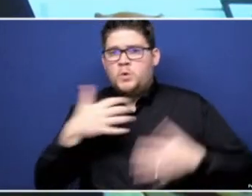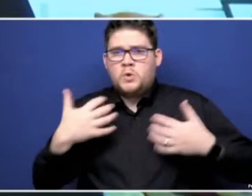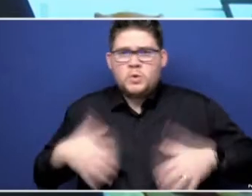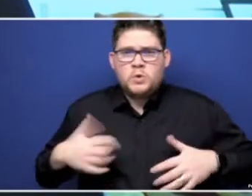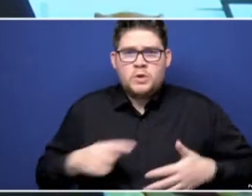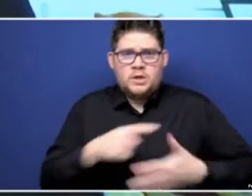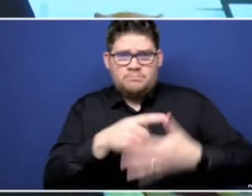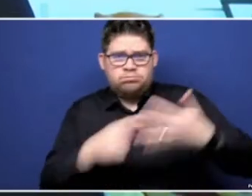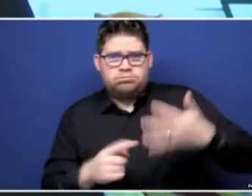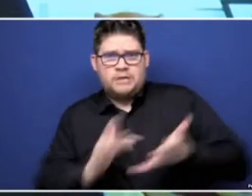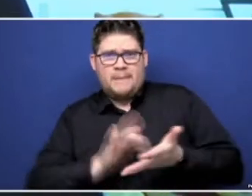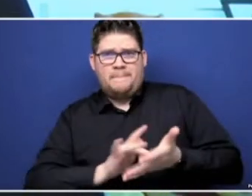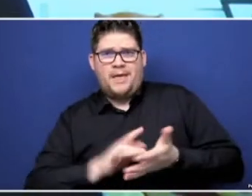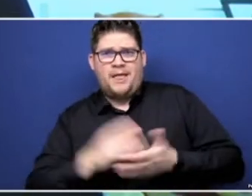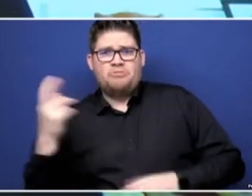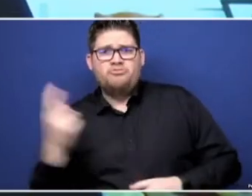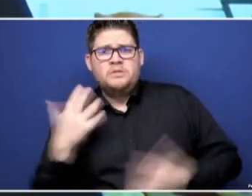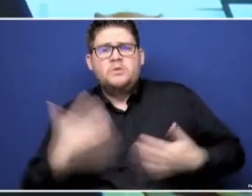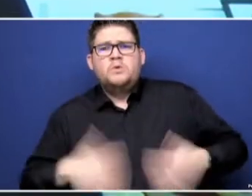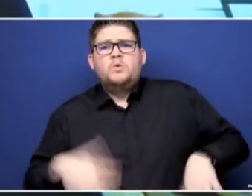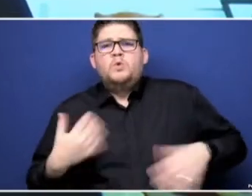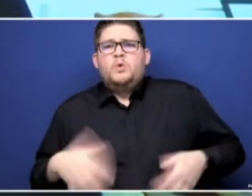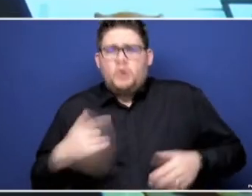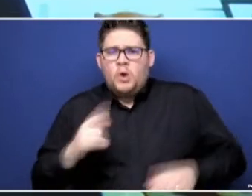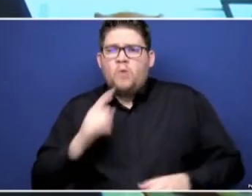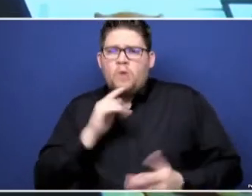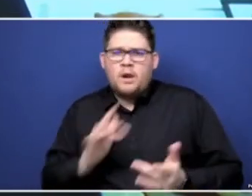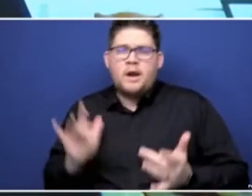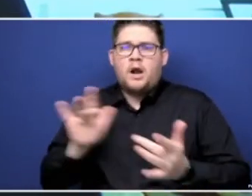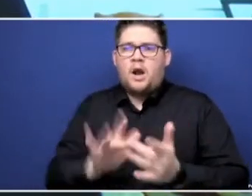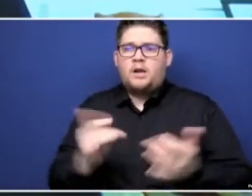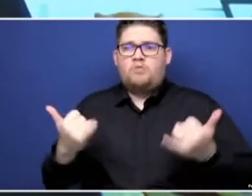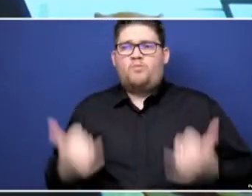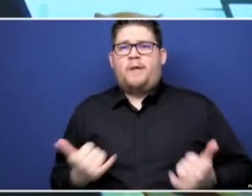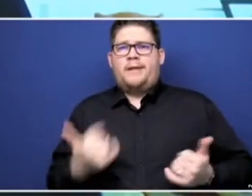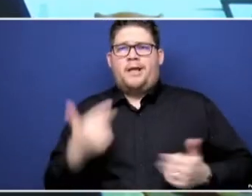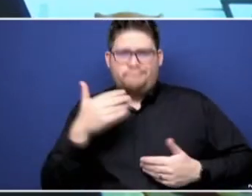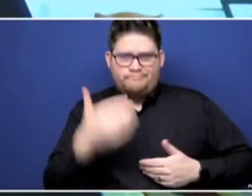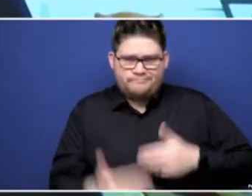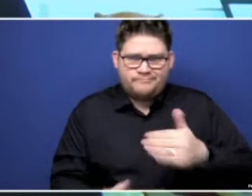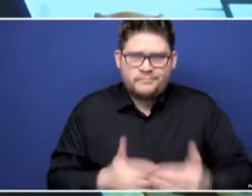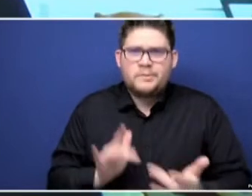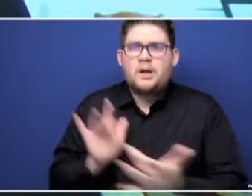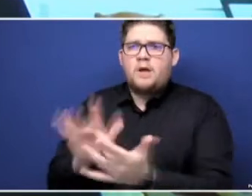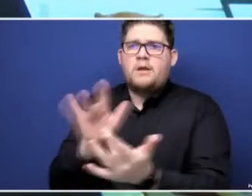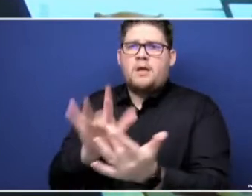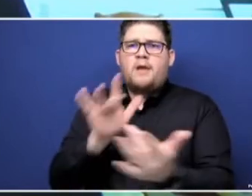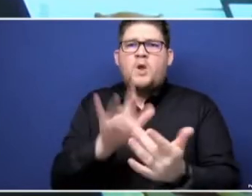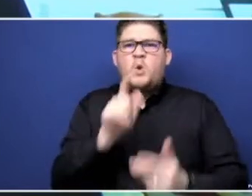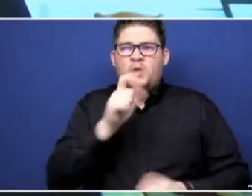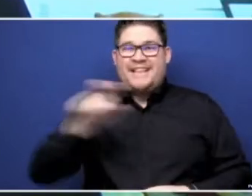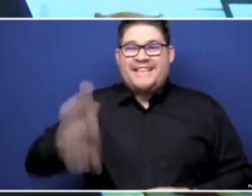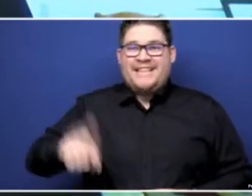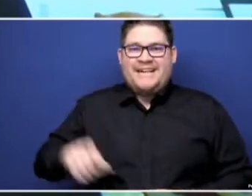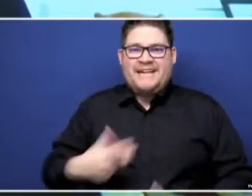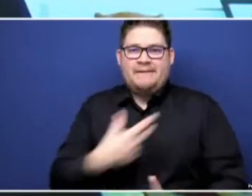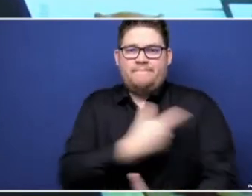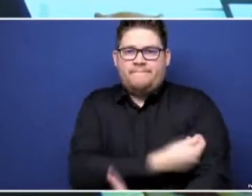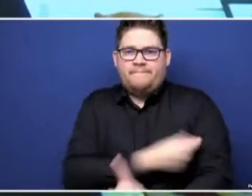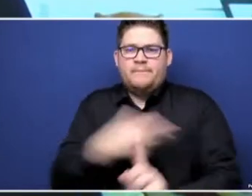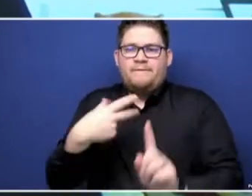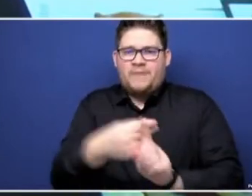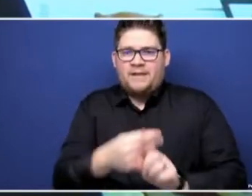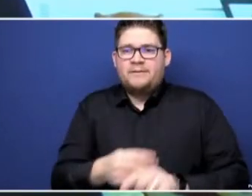Health holds, sometimes people have changed their address. Sometimes they've come into the province recently and won't even have